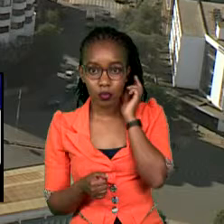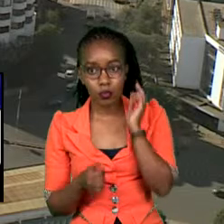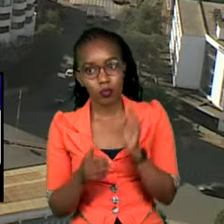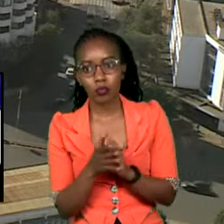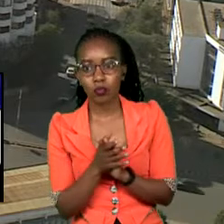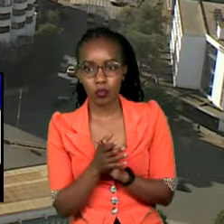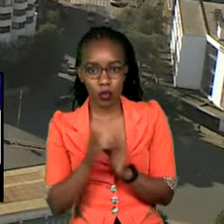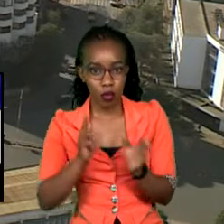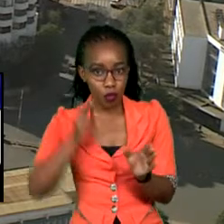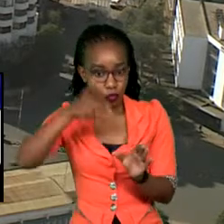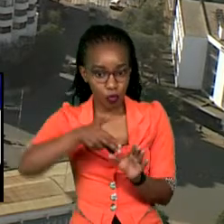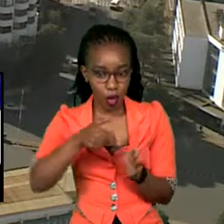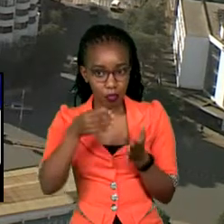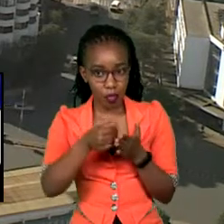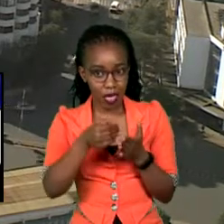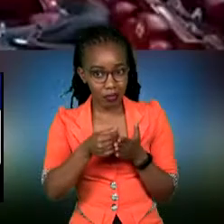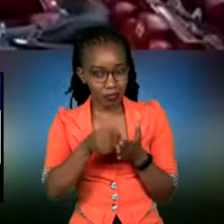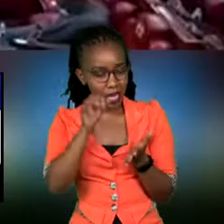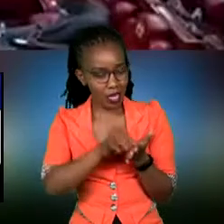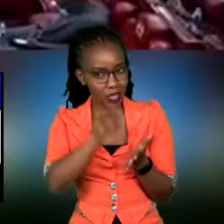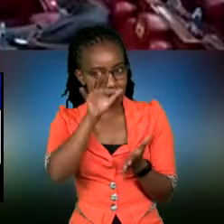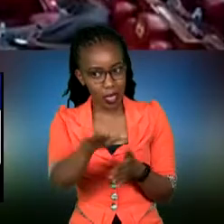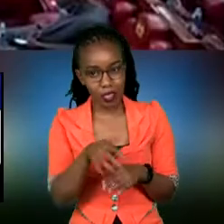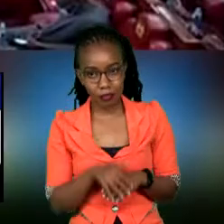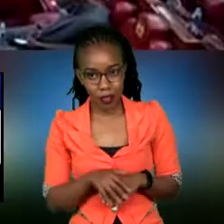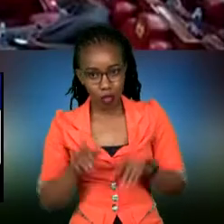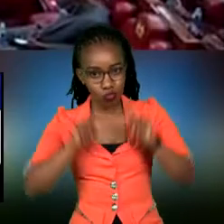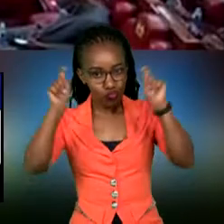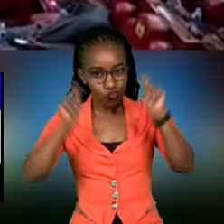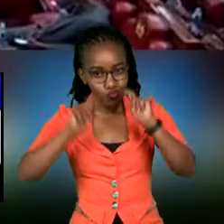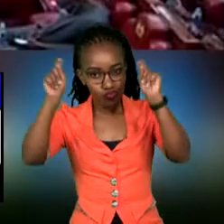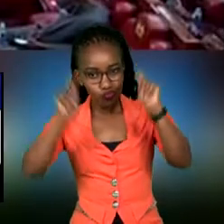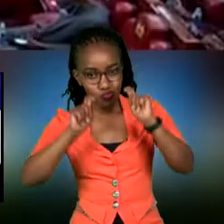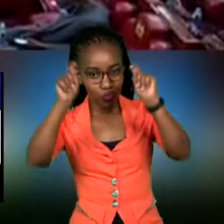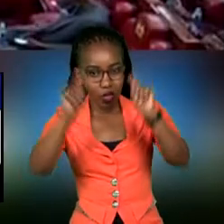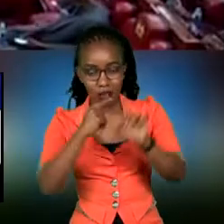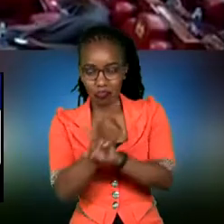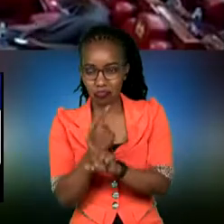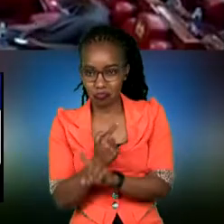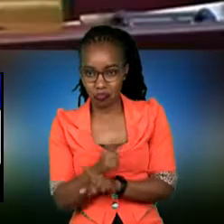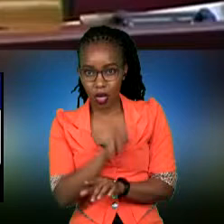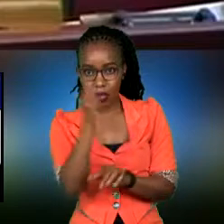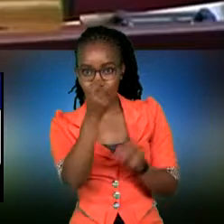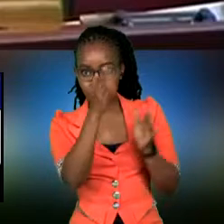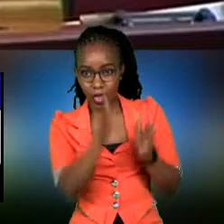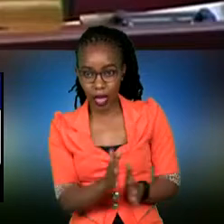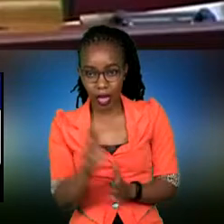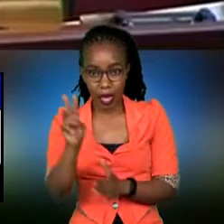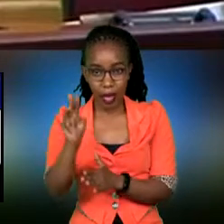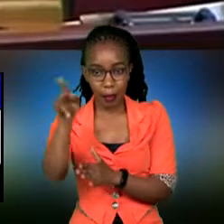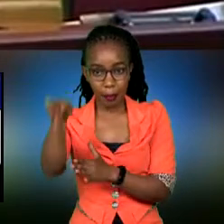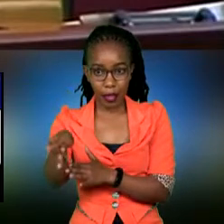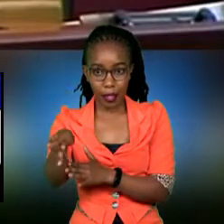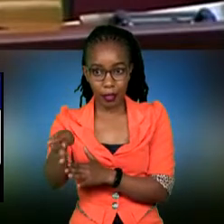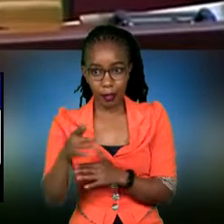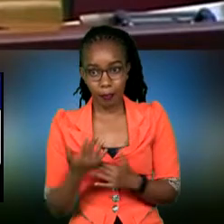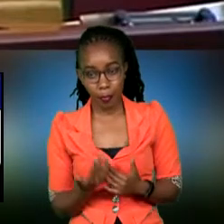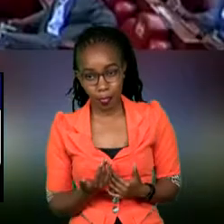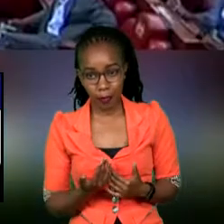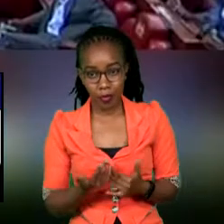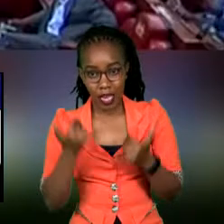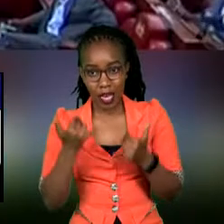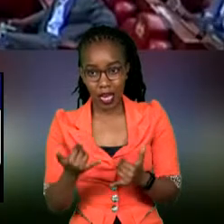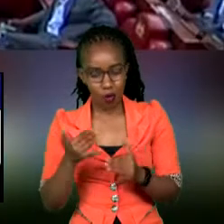The fuel price hike has led to widespread protest from a cross-section of Kenyans. Members of Parliament are now calling for